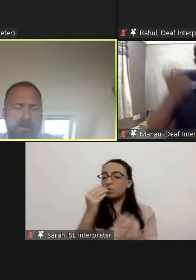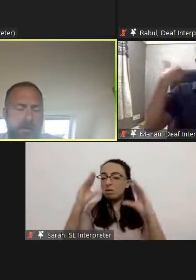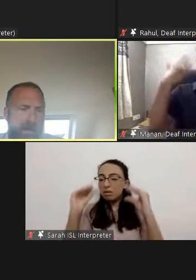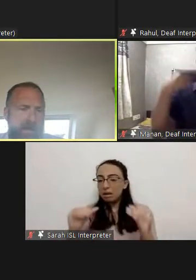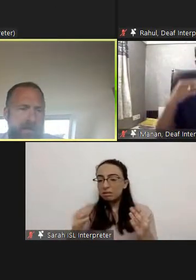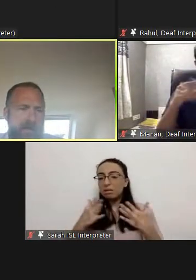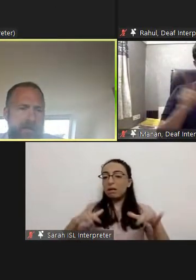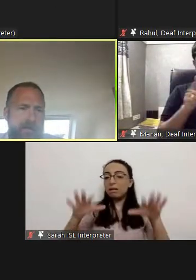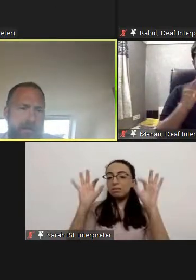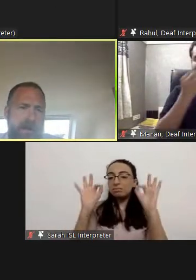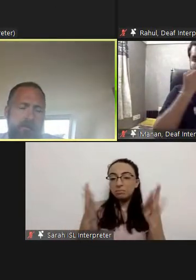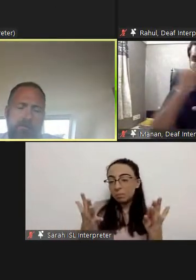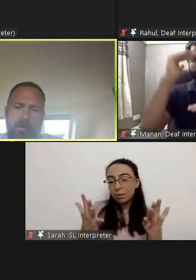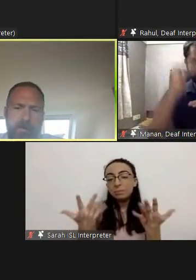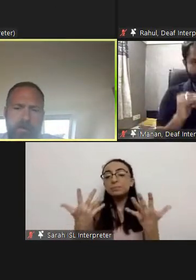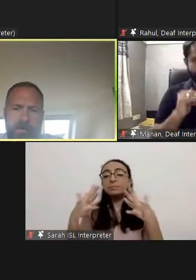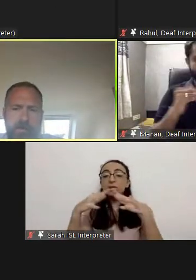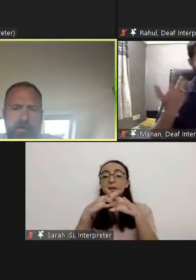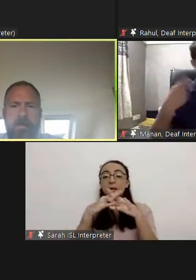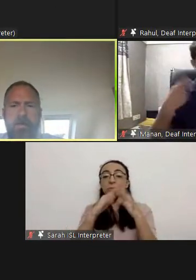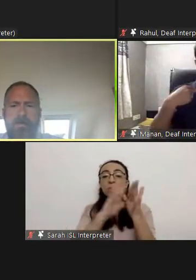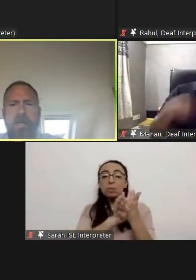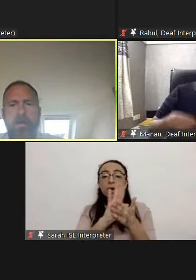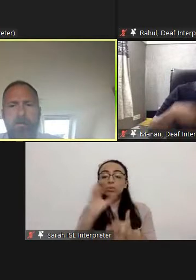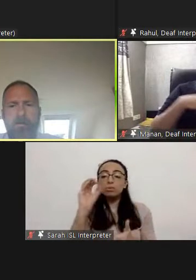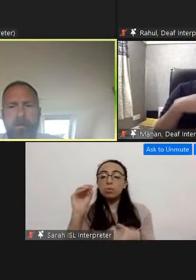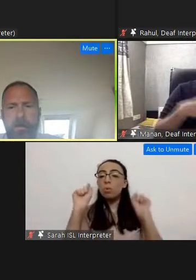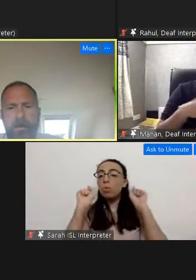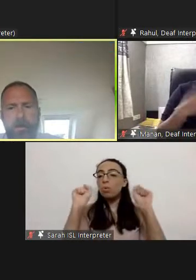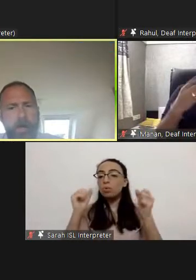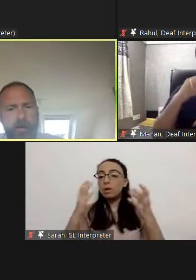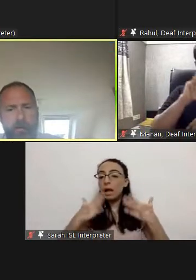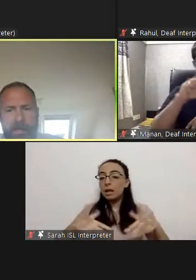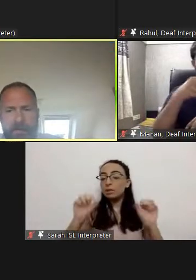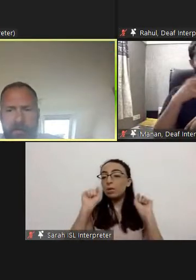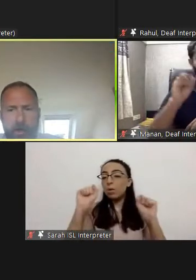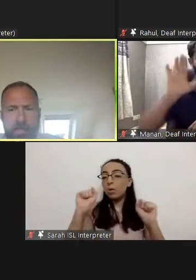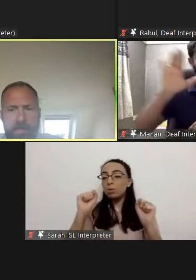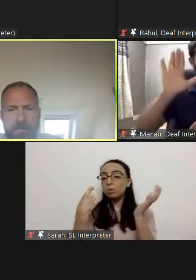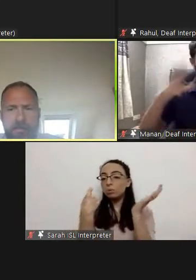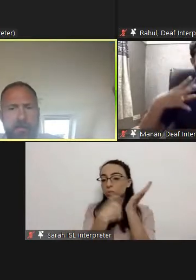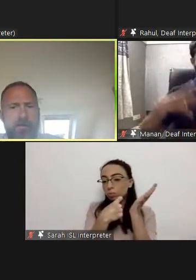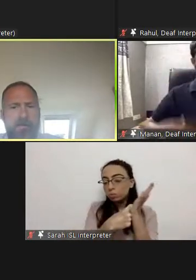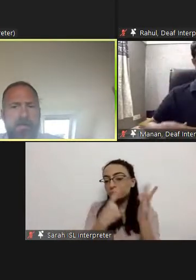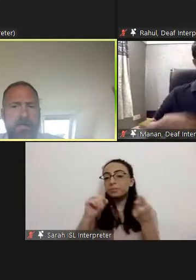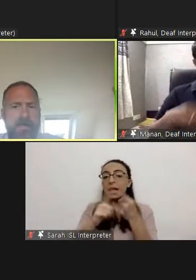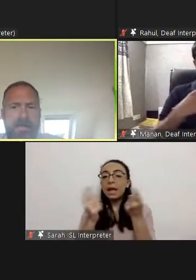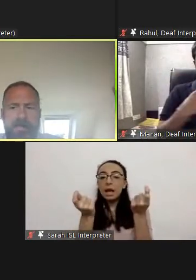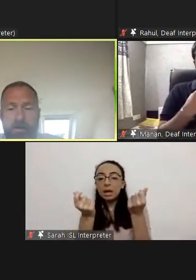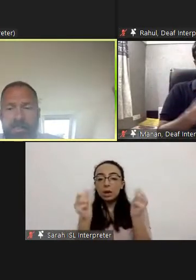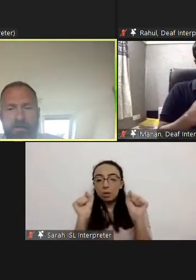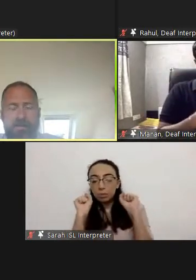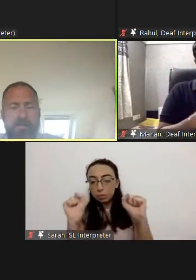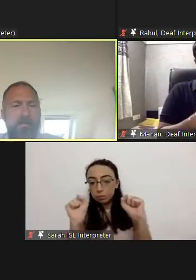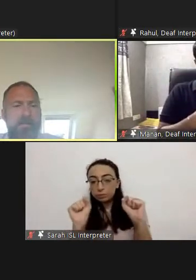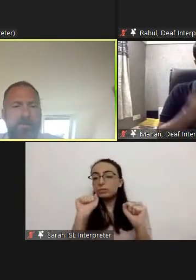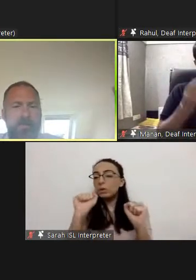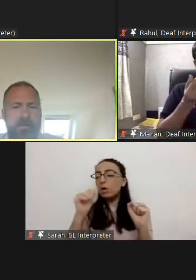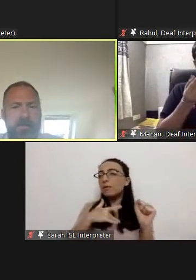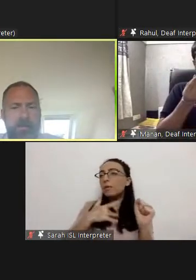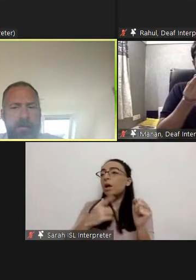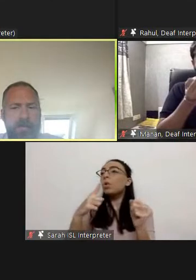the WHO framework on the social determinants of health, work on political economy, so looking at in whose interests